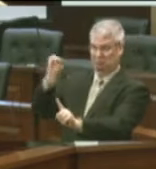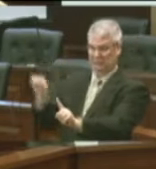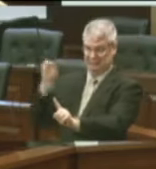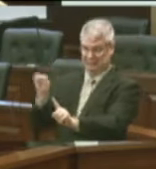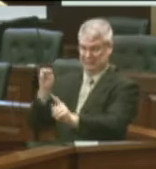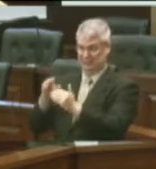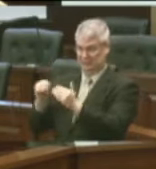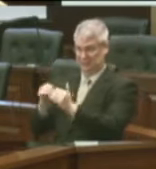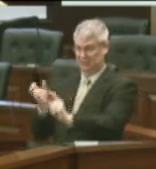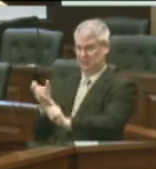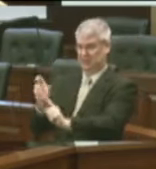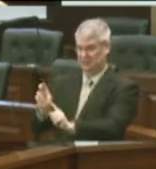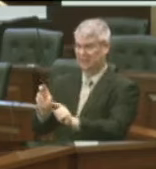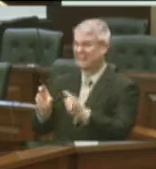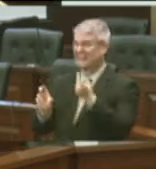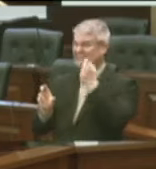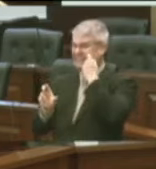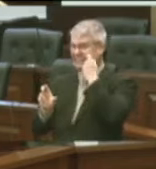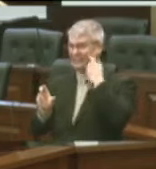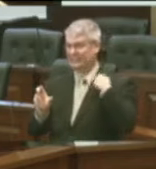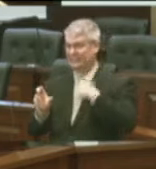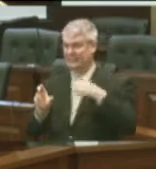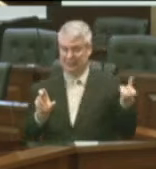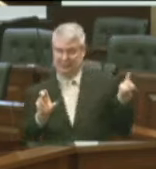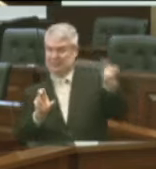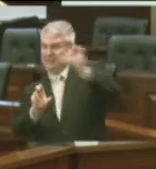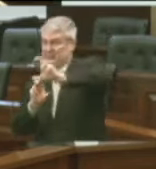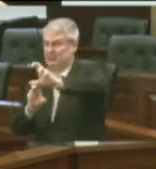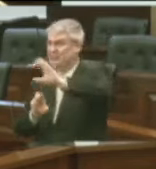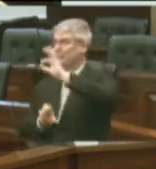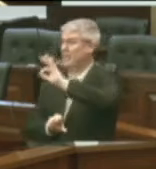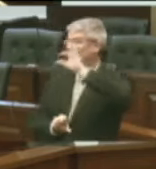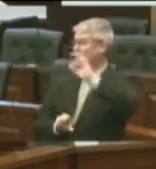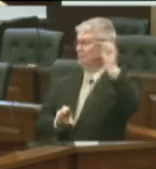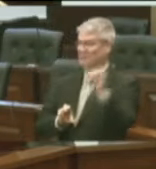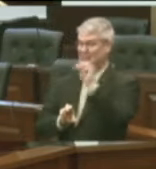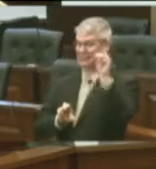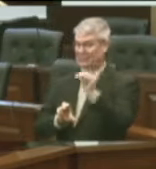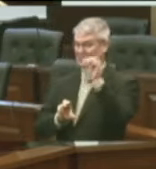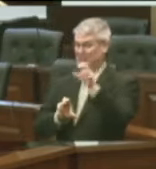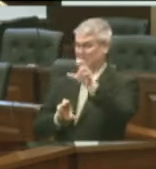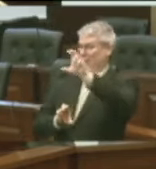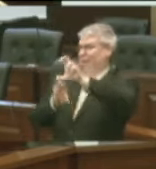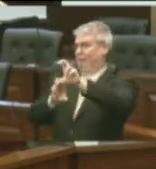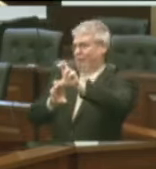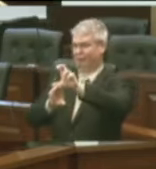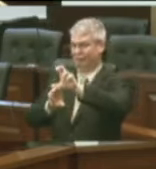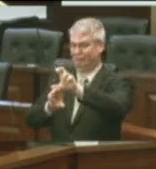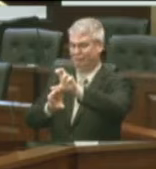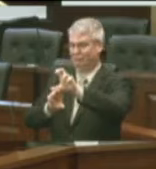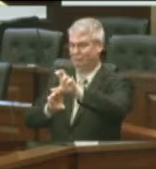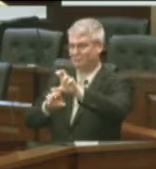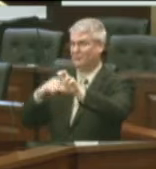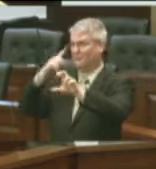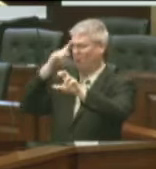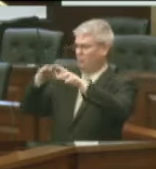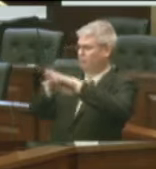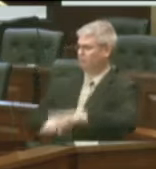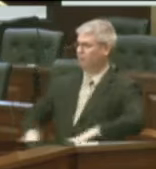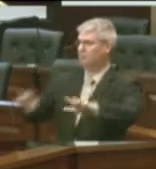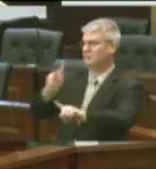direct an additional $99 million in relief funds to public schools, completely